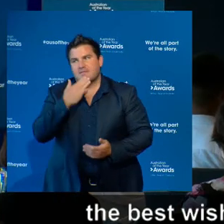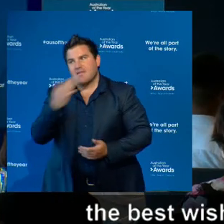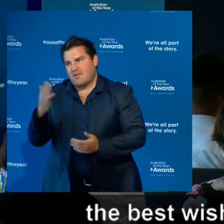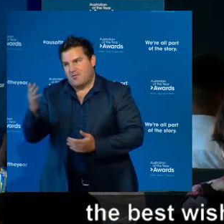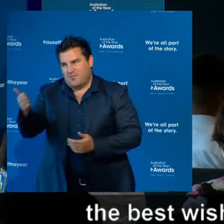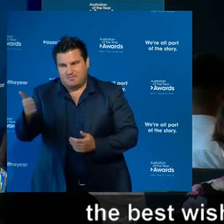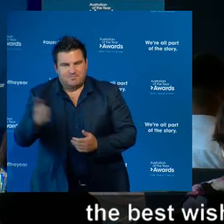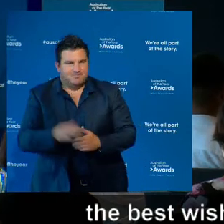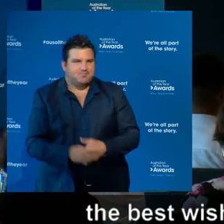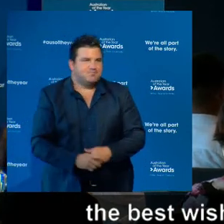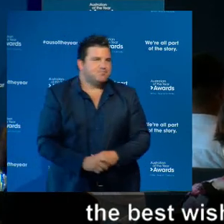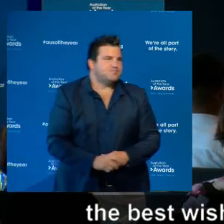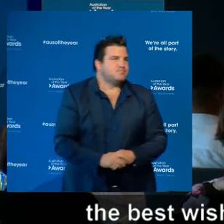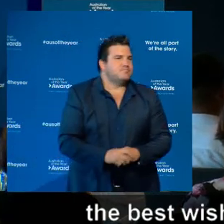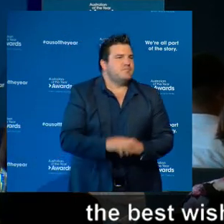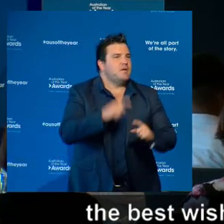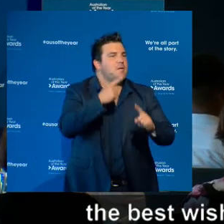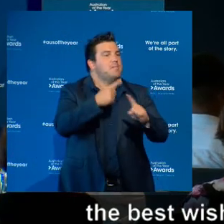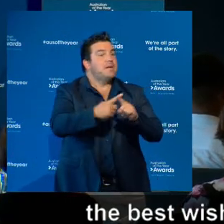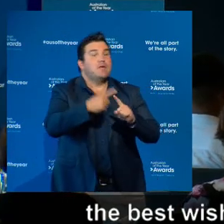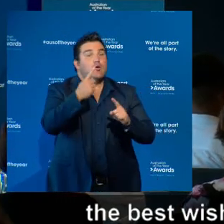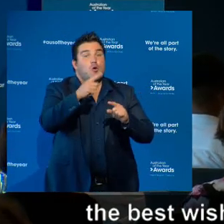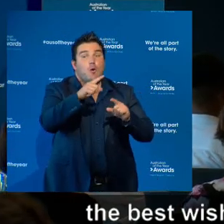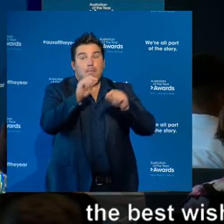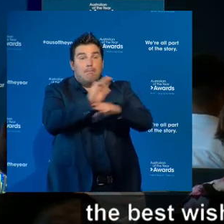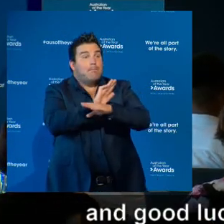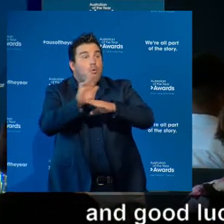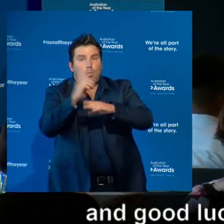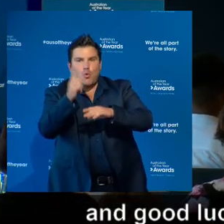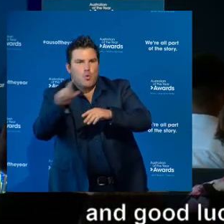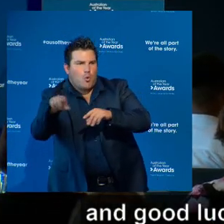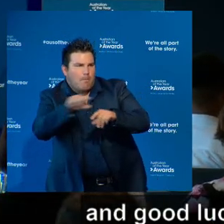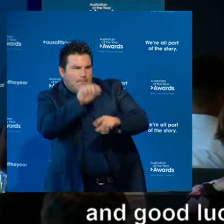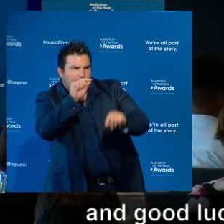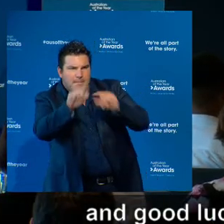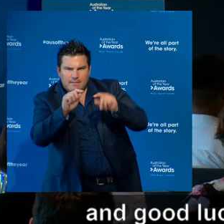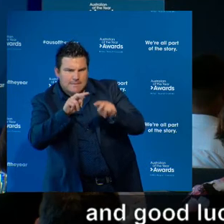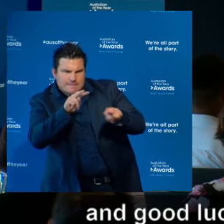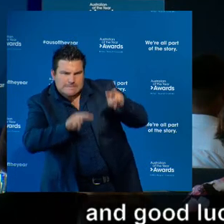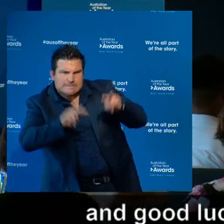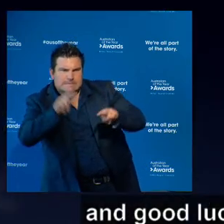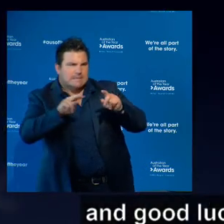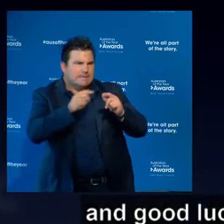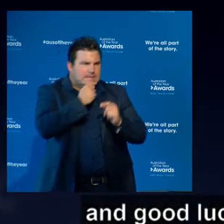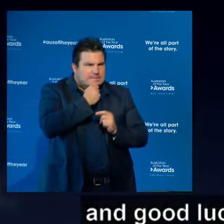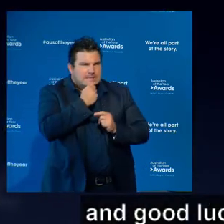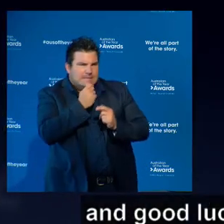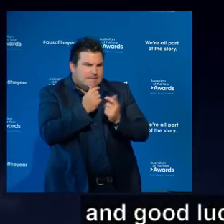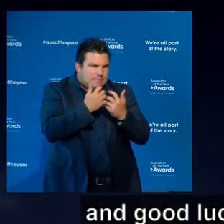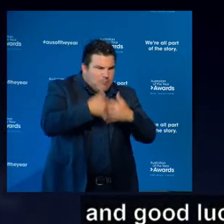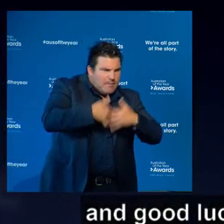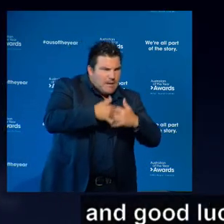Thank you, Professor Karma, and to all the selection panel members for their efforts in assessing, selecting